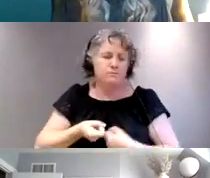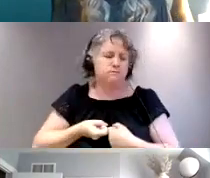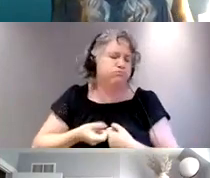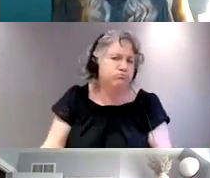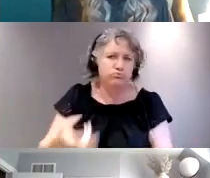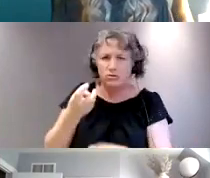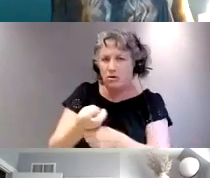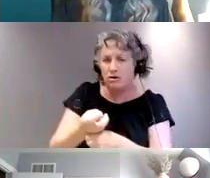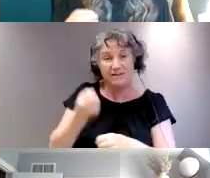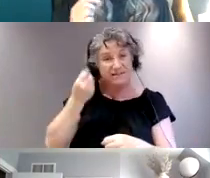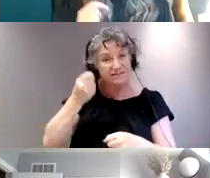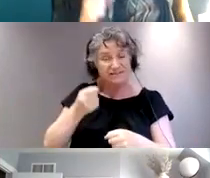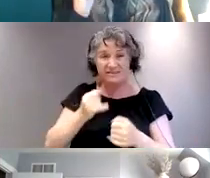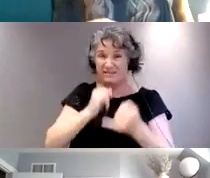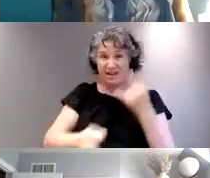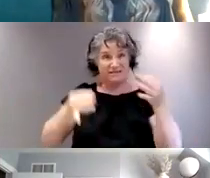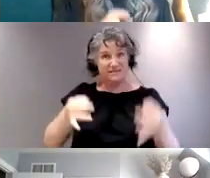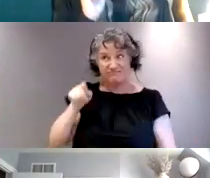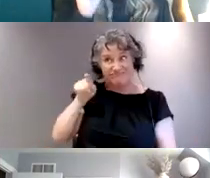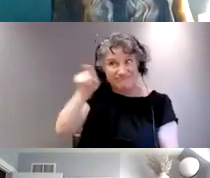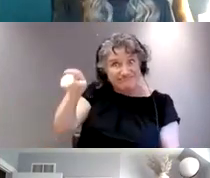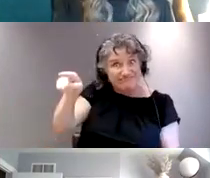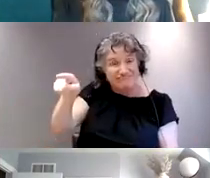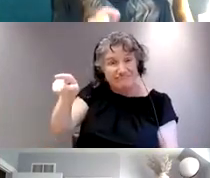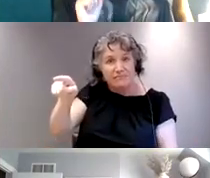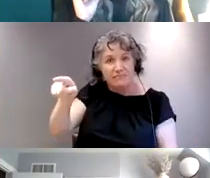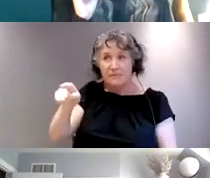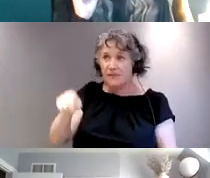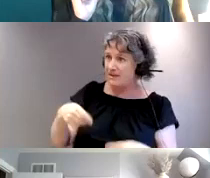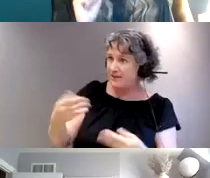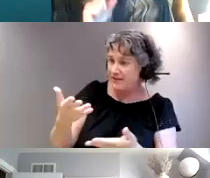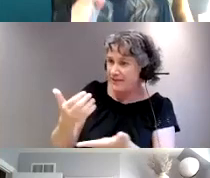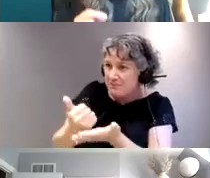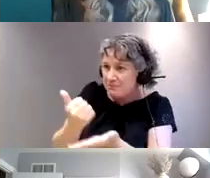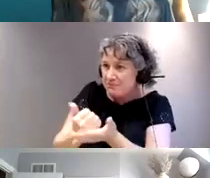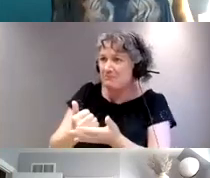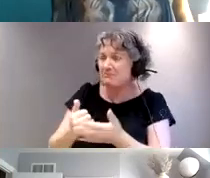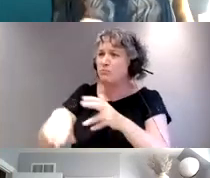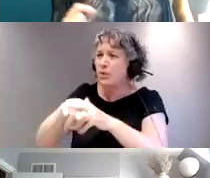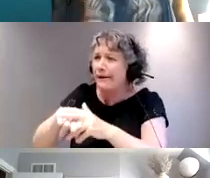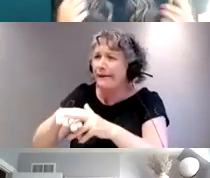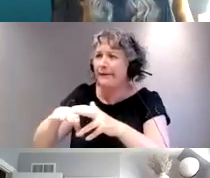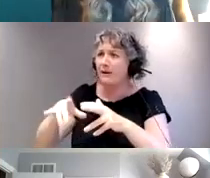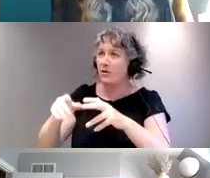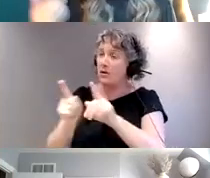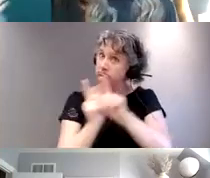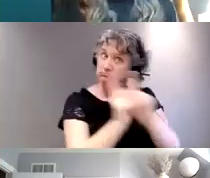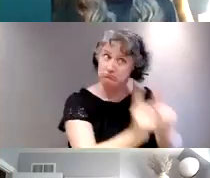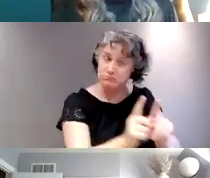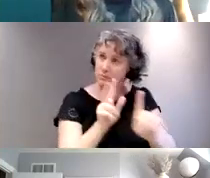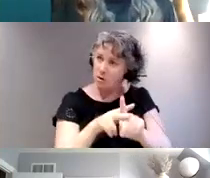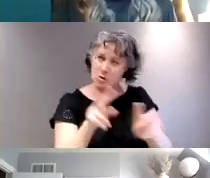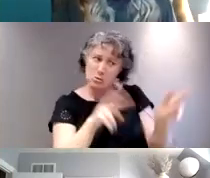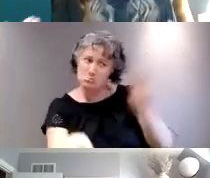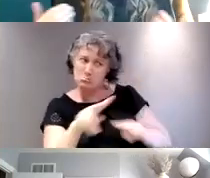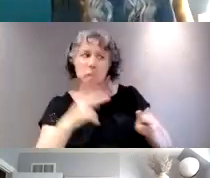their decision, right? Can I help you? Can I give you some respite? Can I go with you? If I made some appointments to long-term